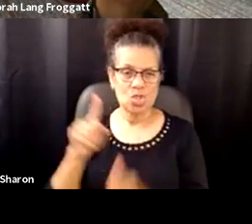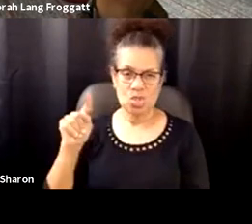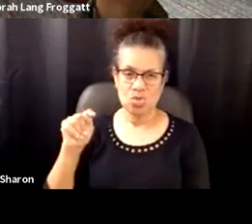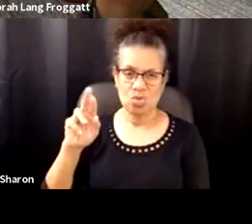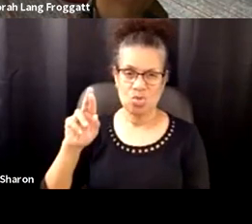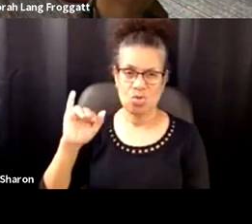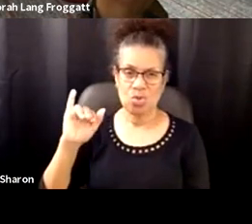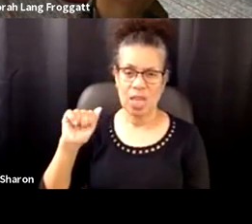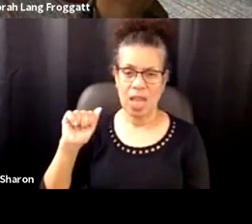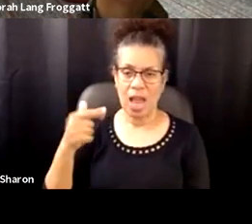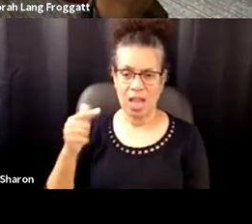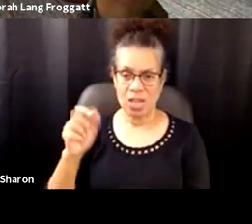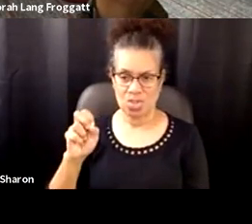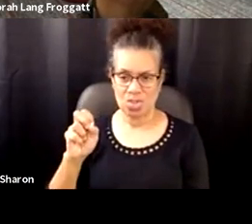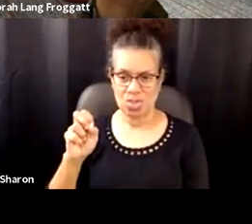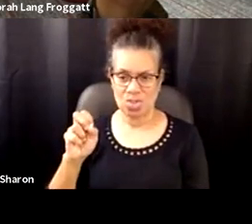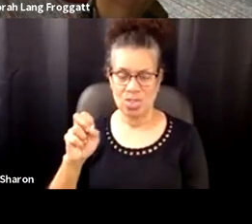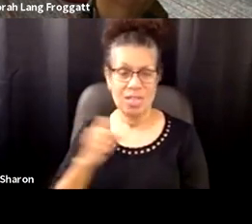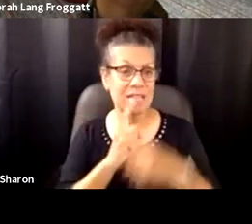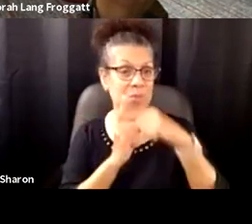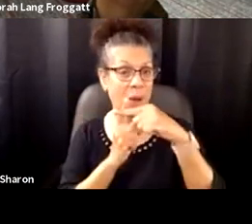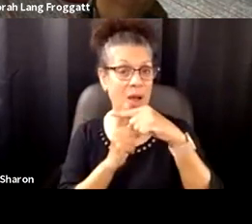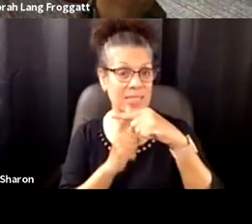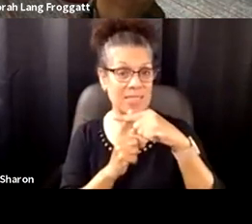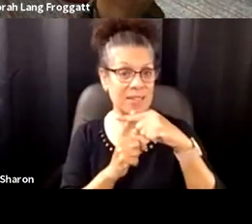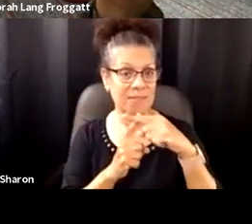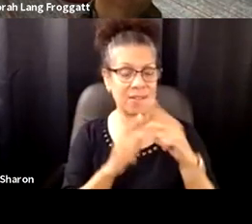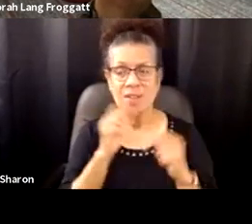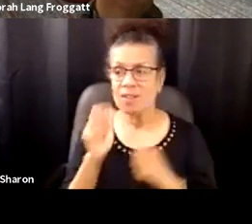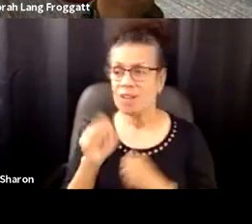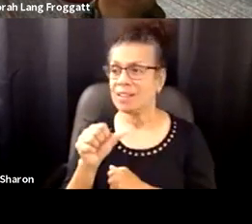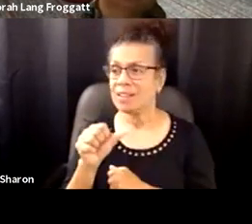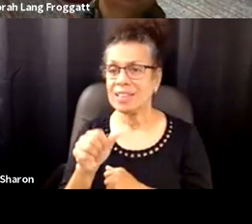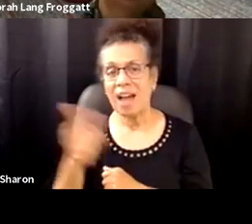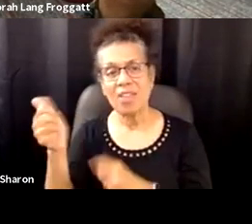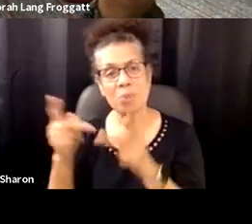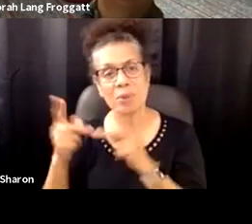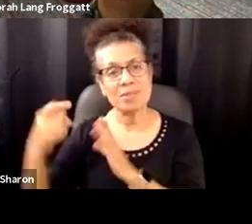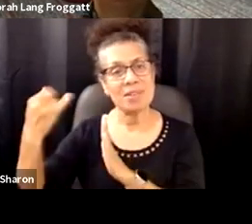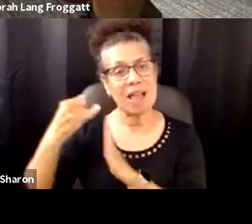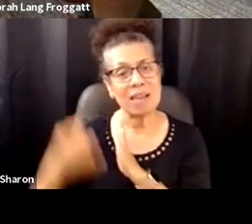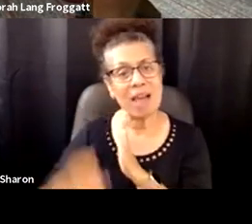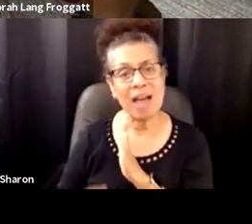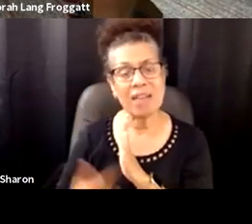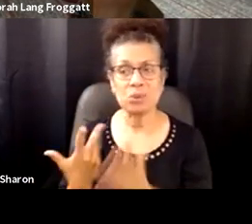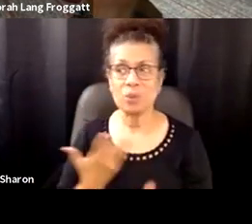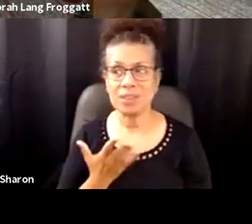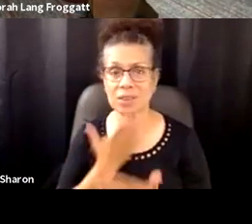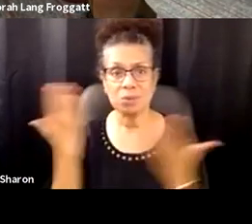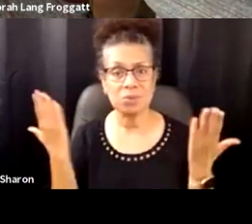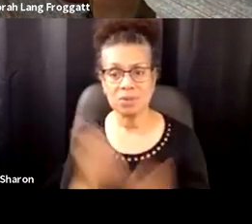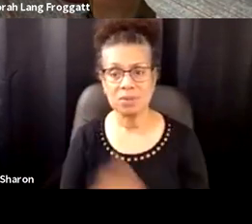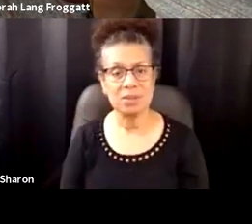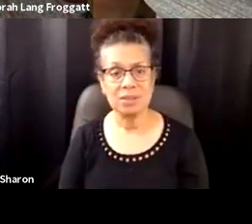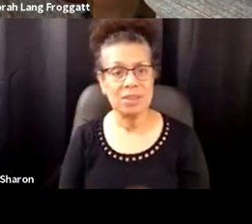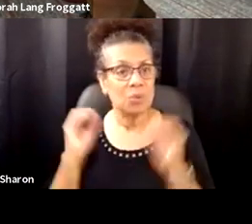i find is that it's a bright spot right unlike other um spaces where like arts or other places where there's not a an